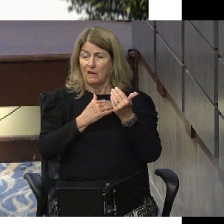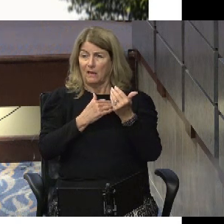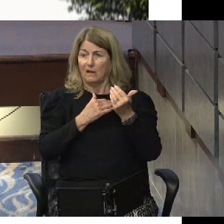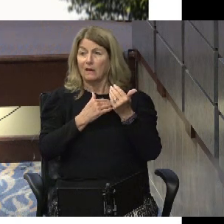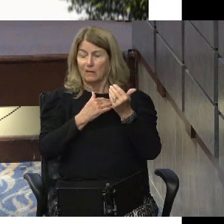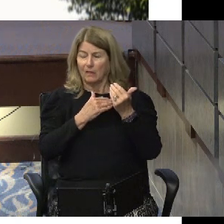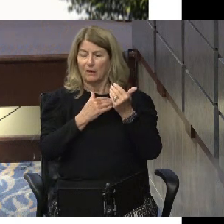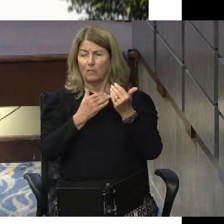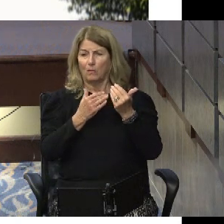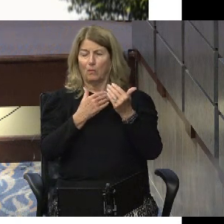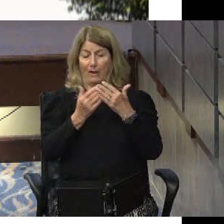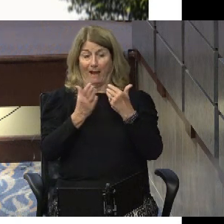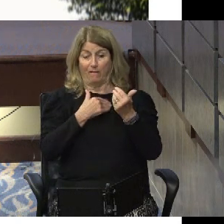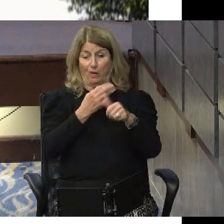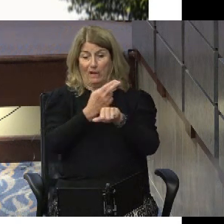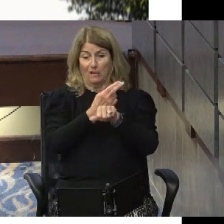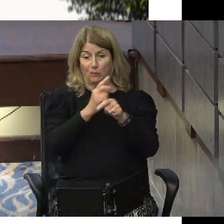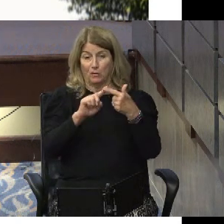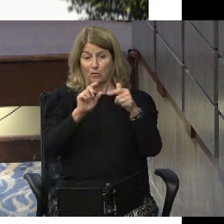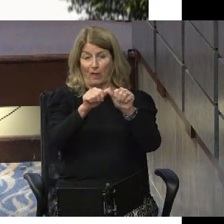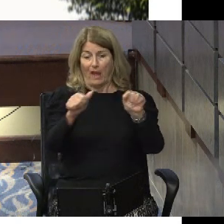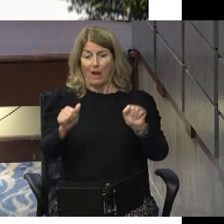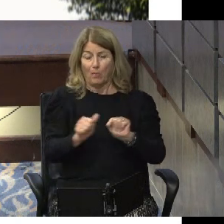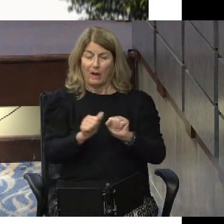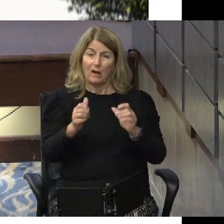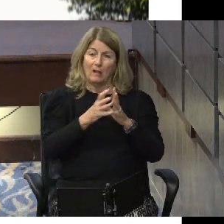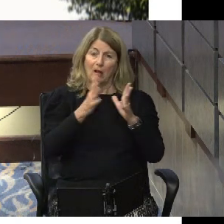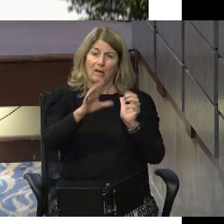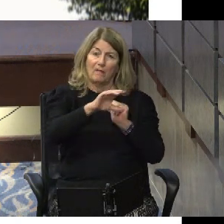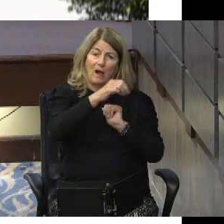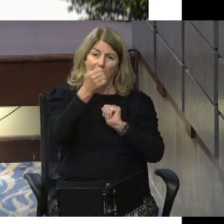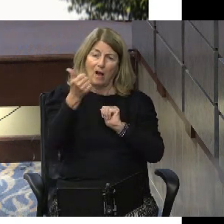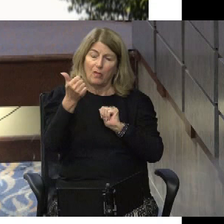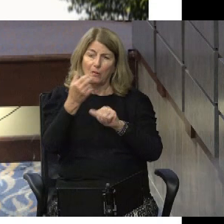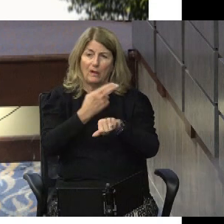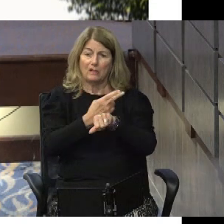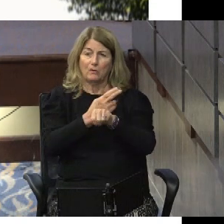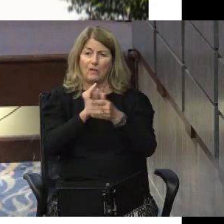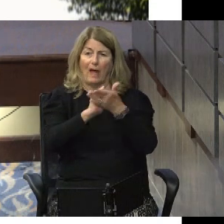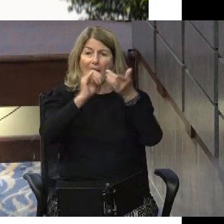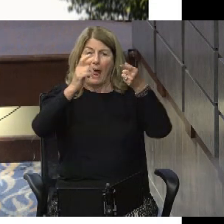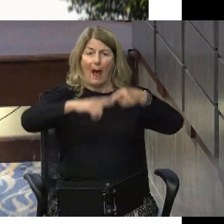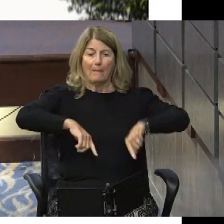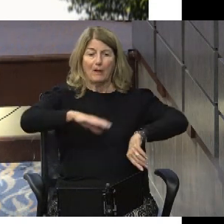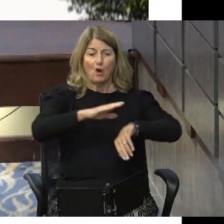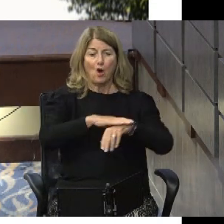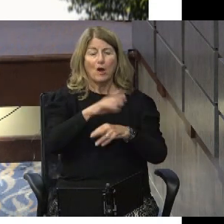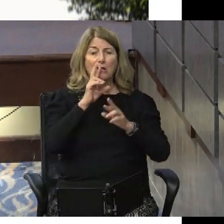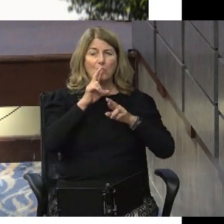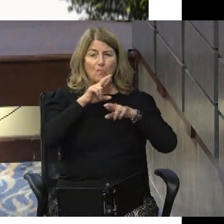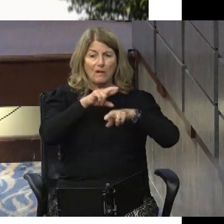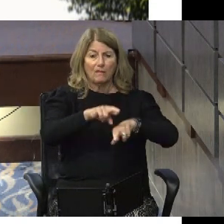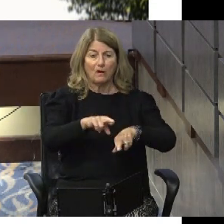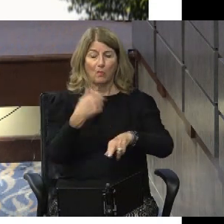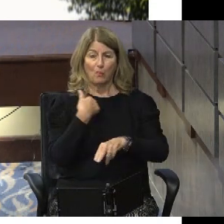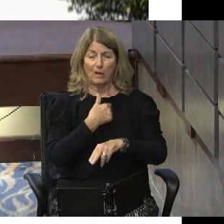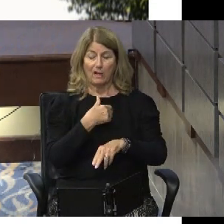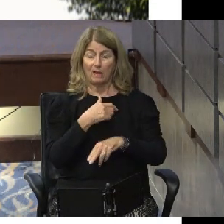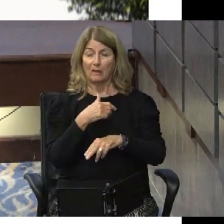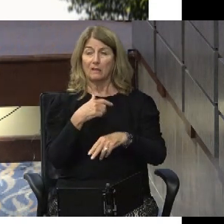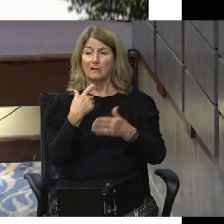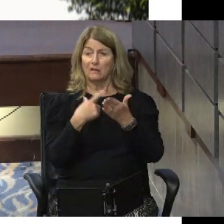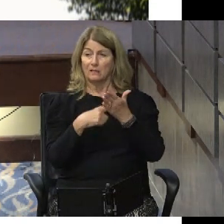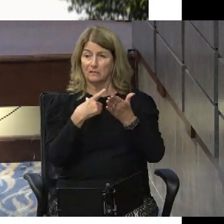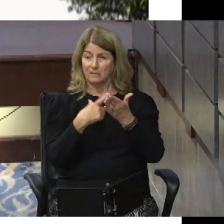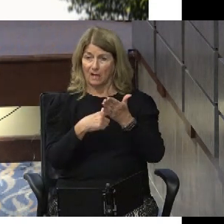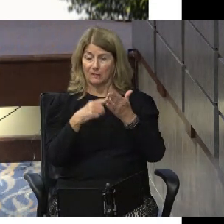area, lots of the other history that's happened along the river. We've even discussed a